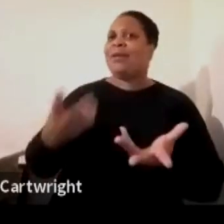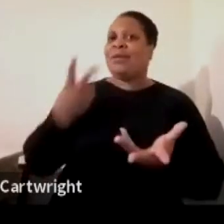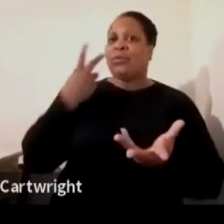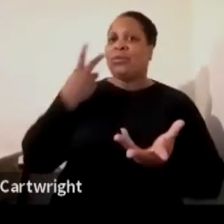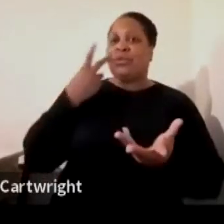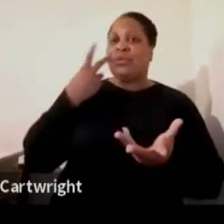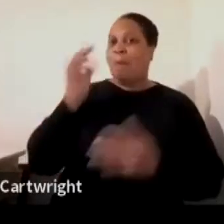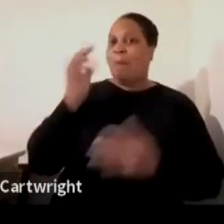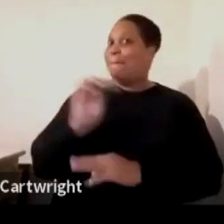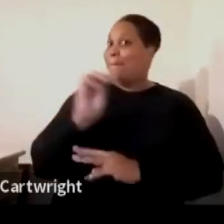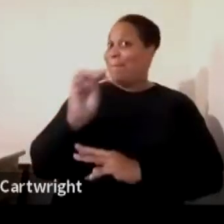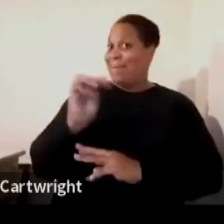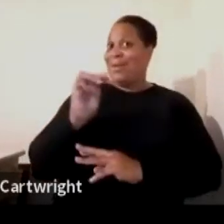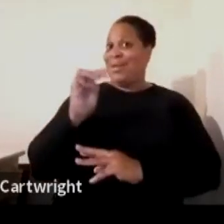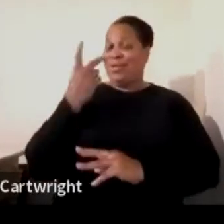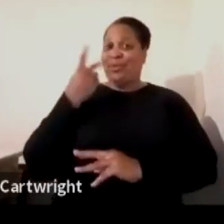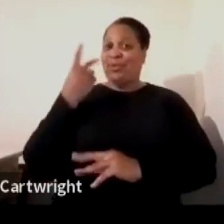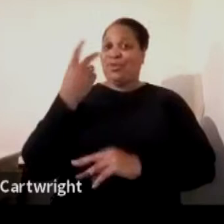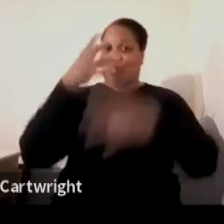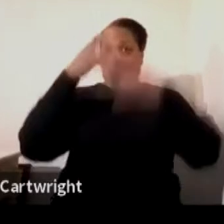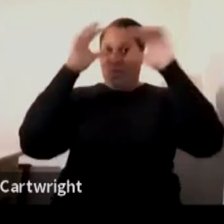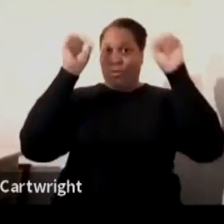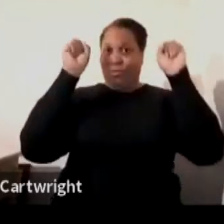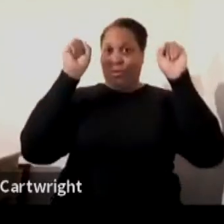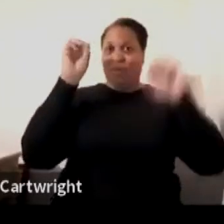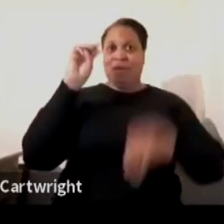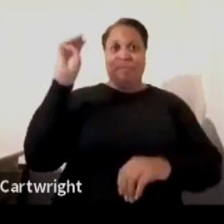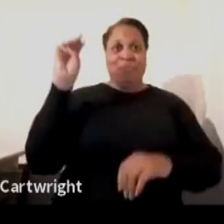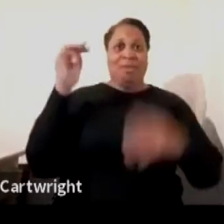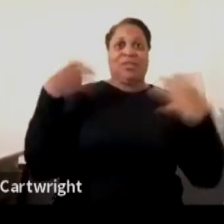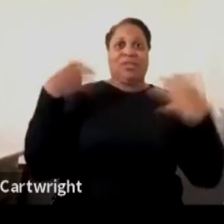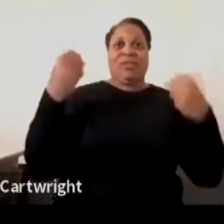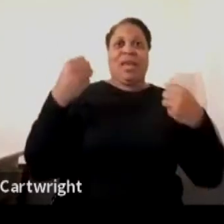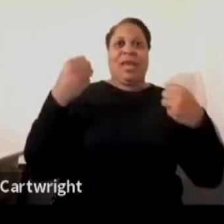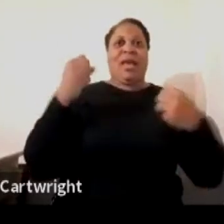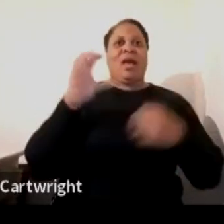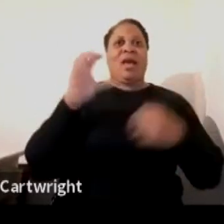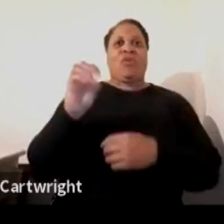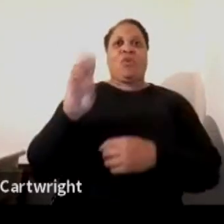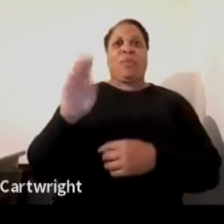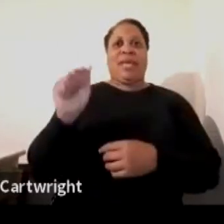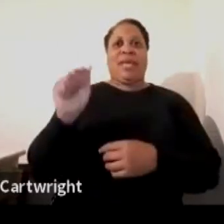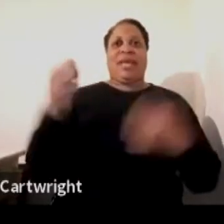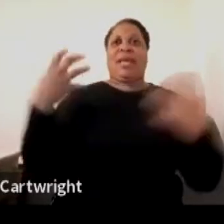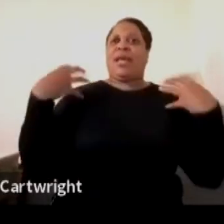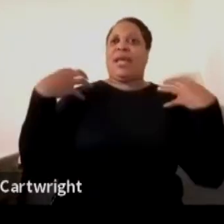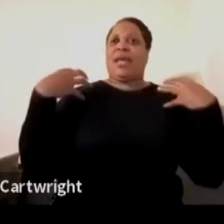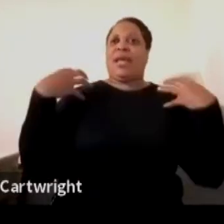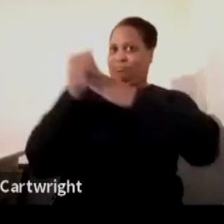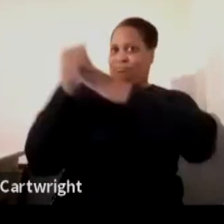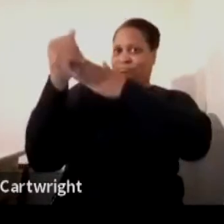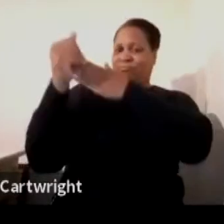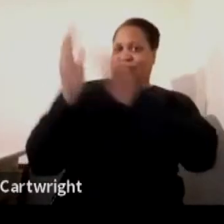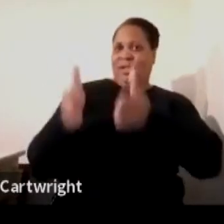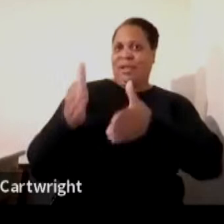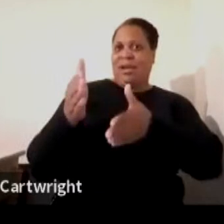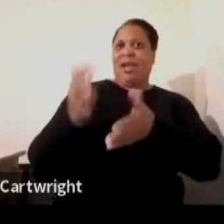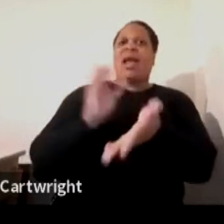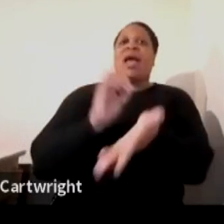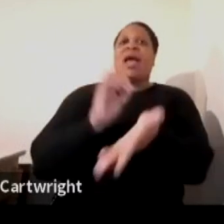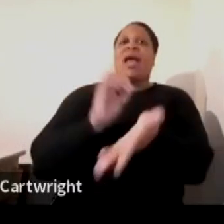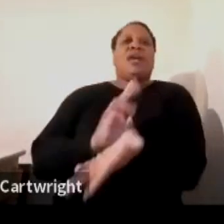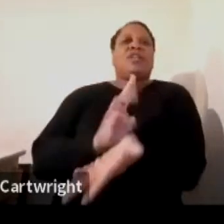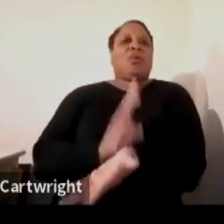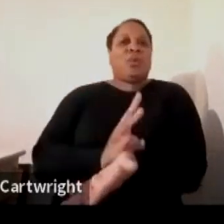the Premier, the Minister of Health, the opposition leader, and Dr. Weldon get the vaccine. And all the media was